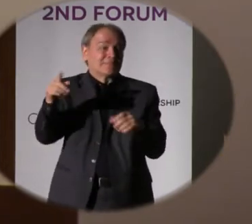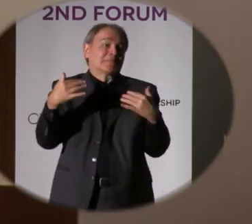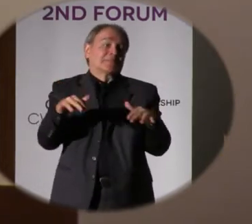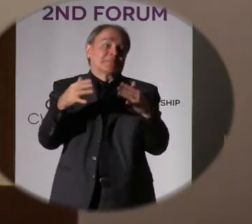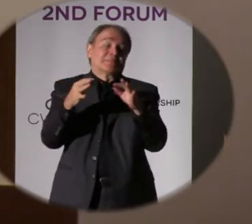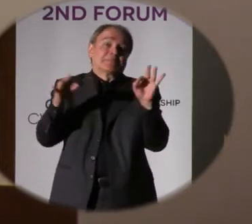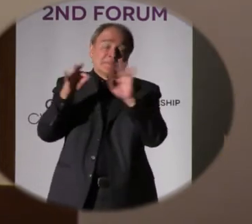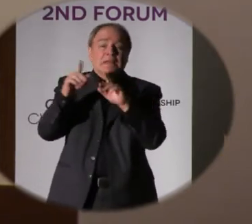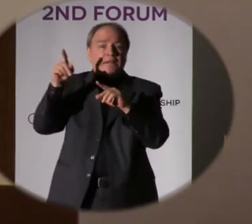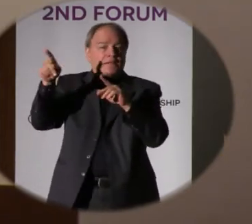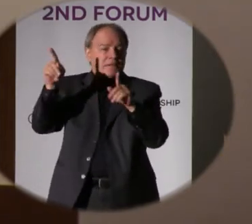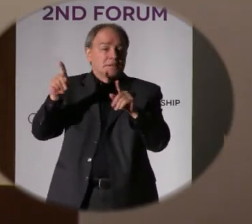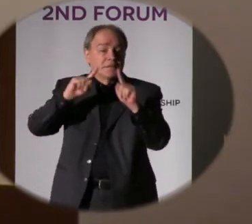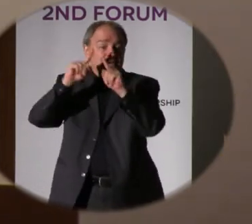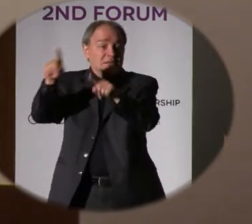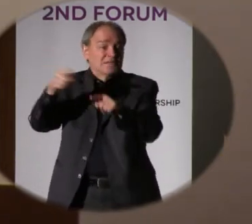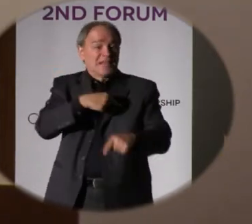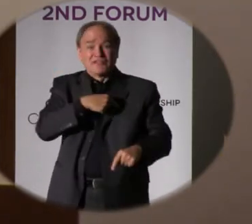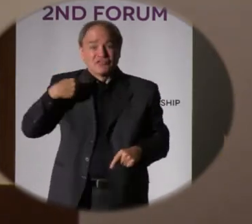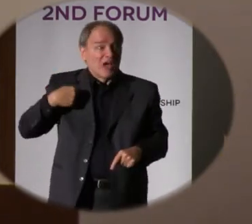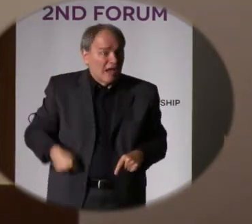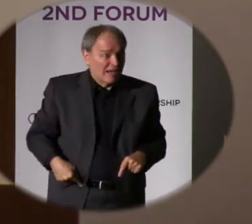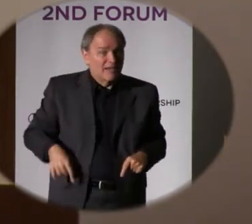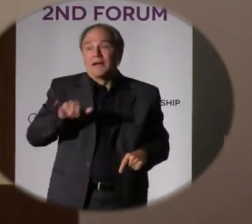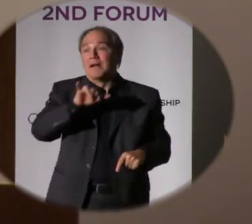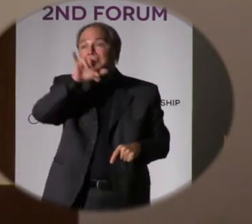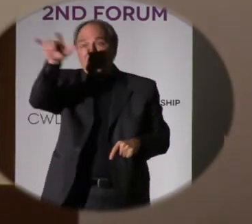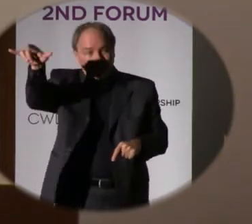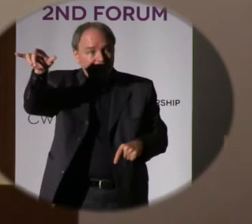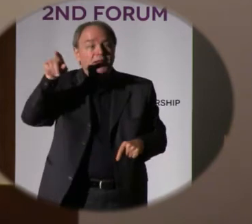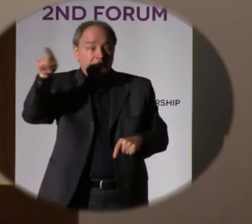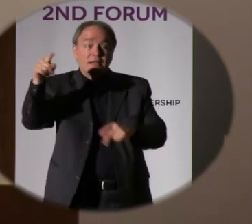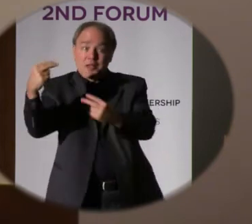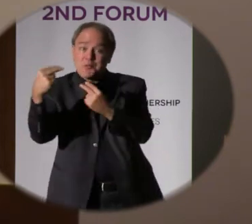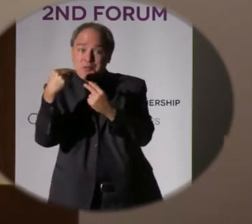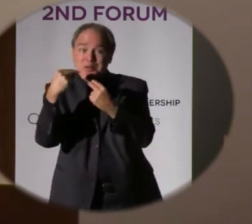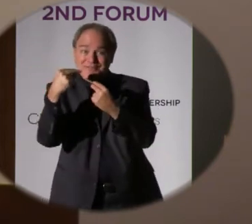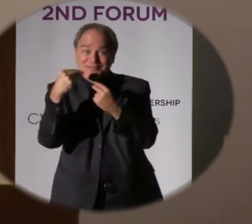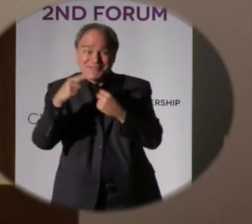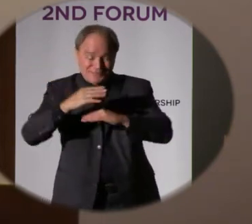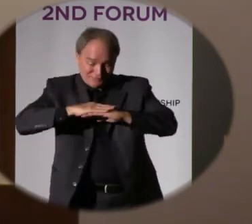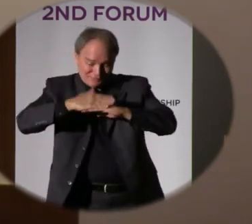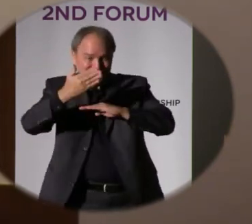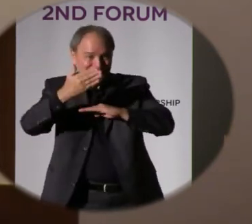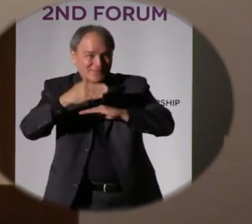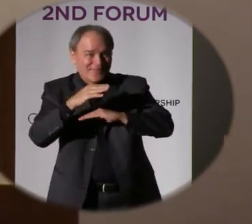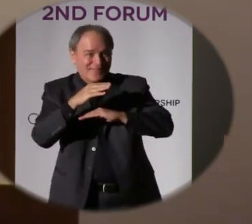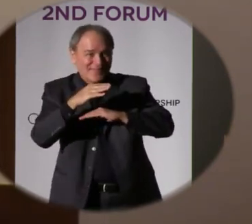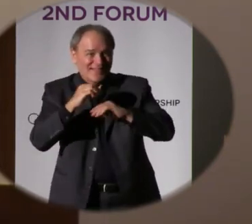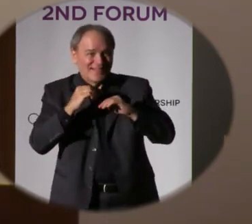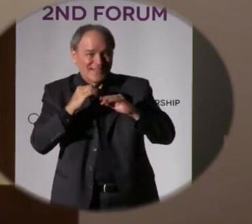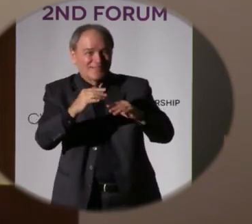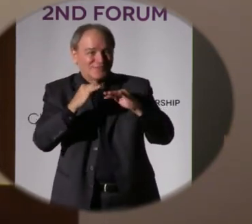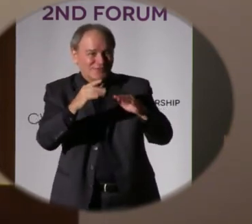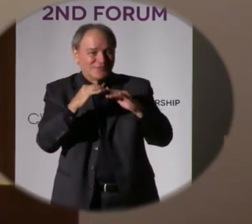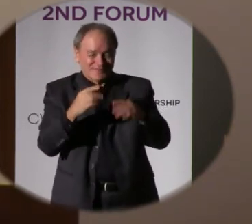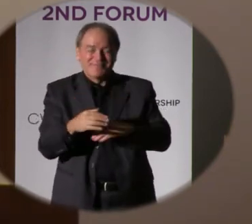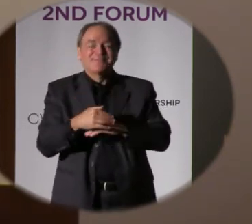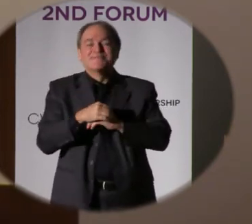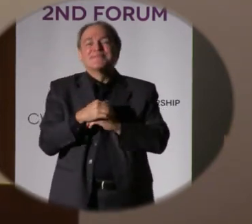something to do in China. He's there. He is watching us through live stream, and he would love to be here with